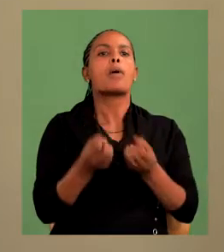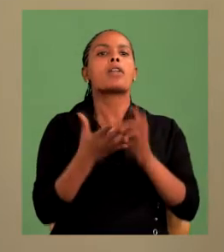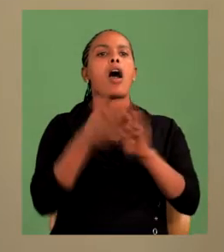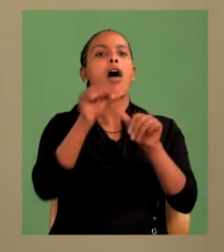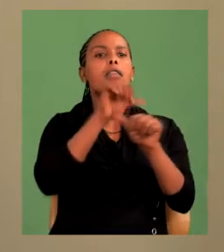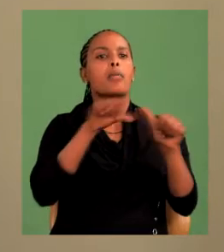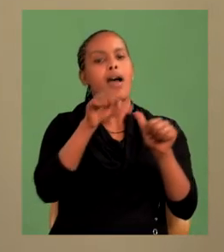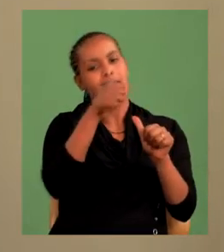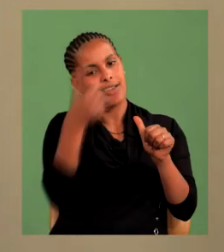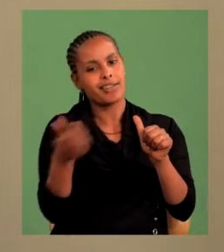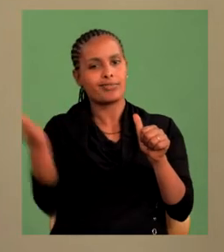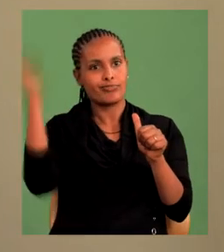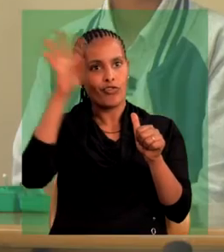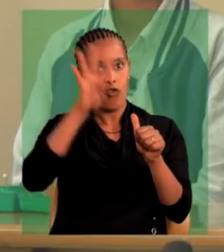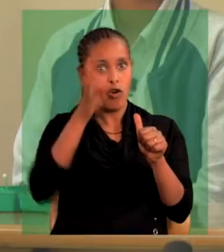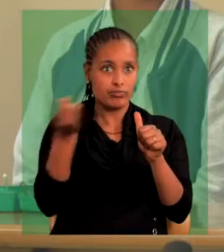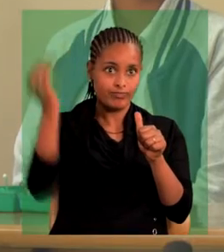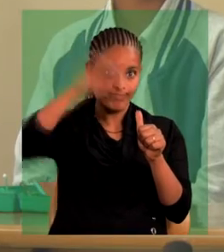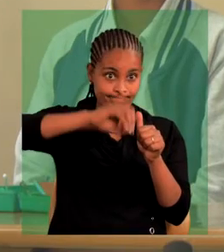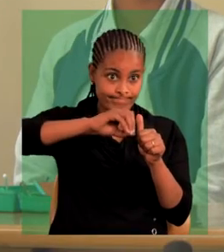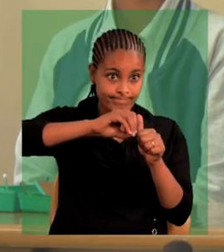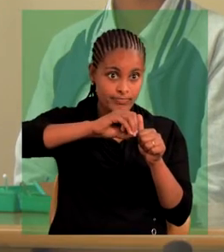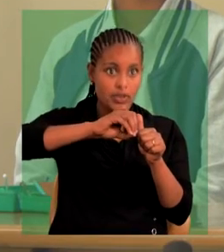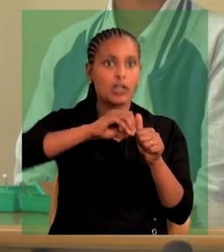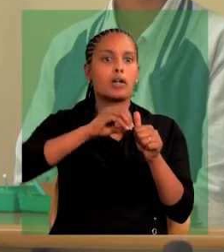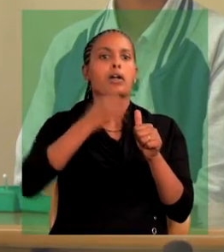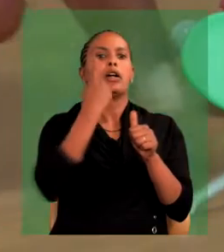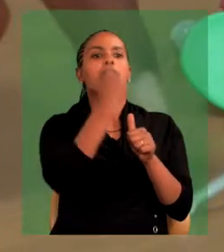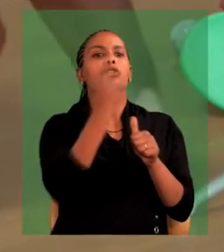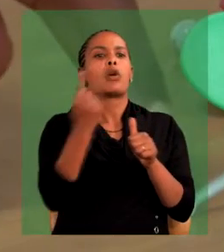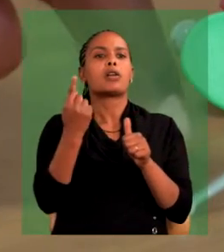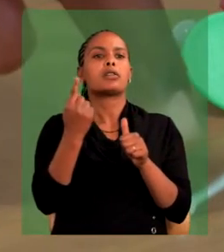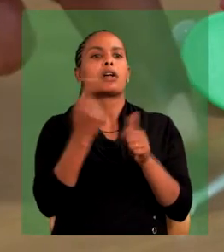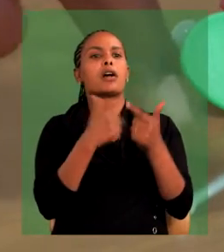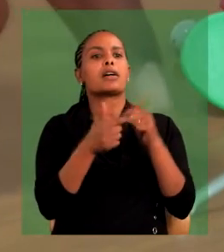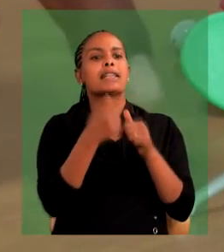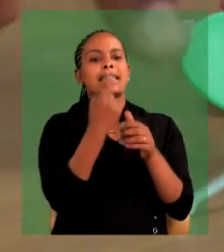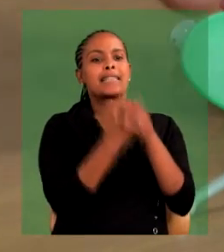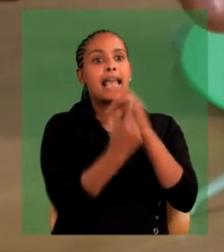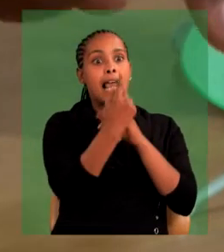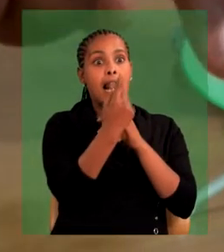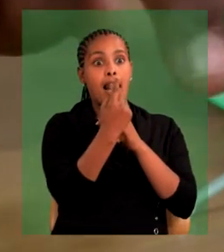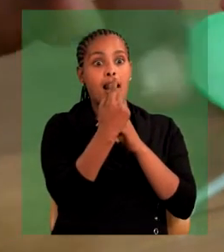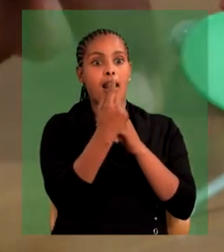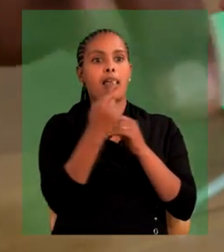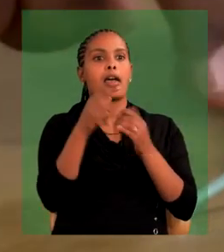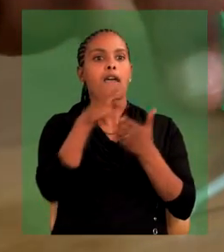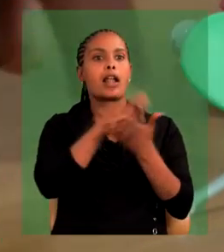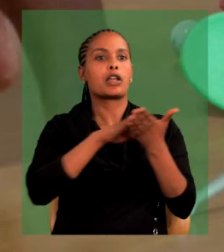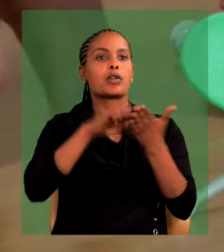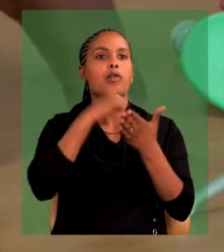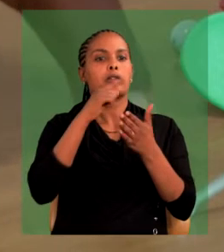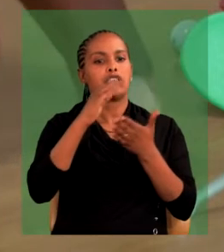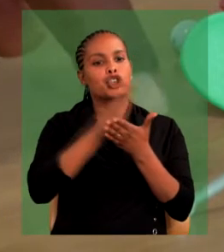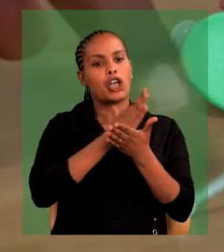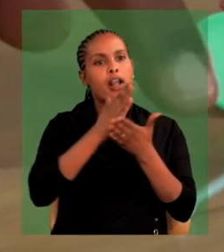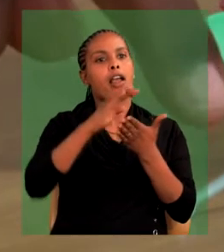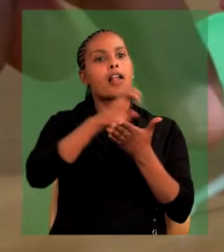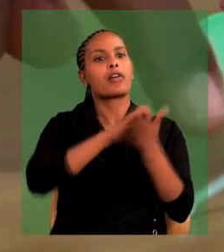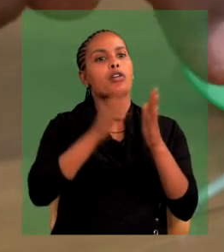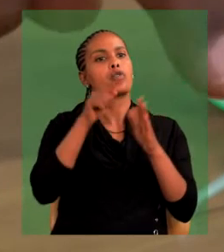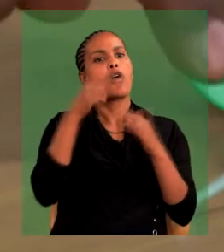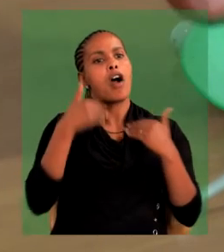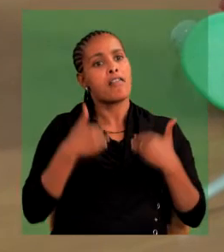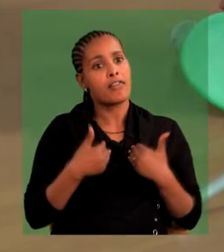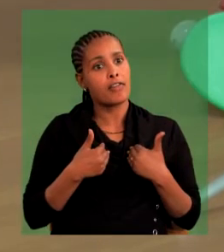hydrogen? Another four. So each one comes with a single electron. They share their electrons. So